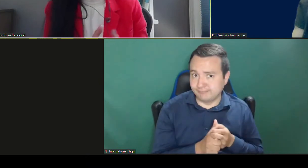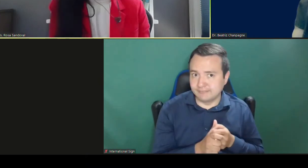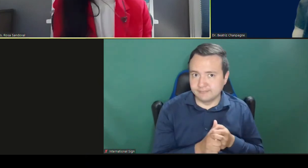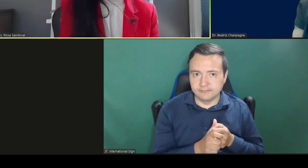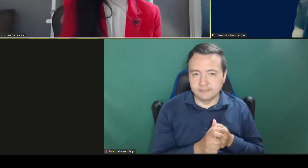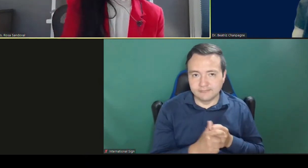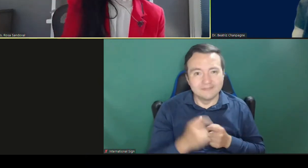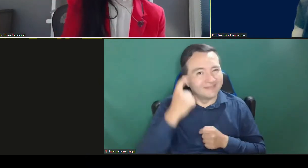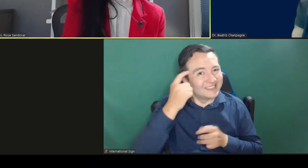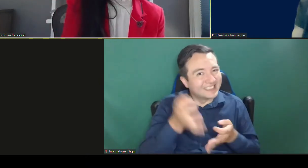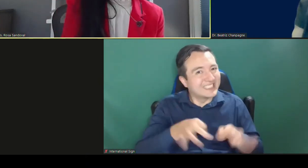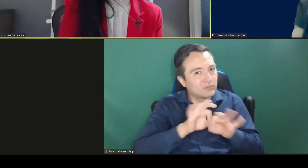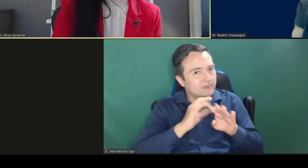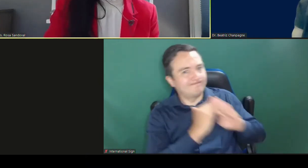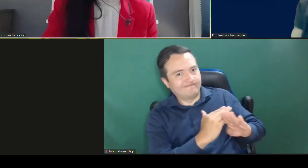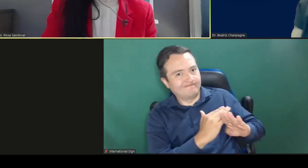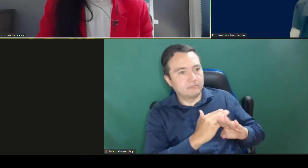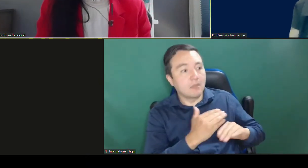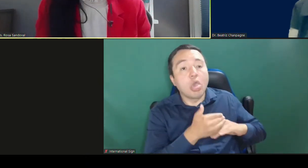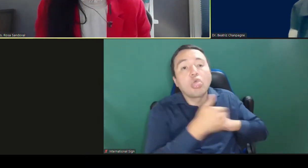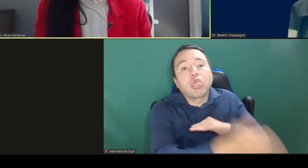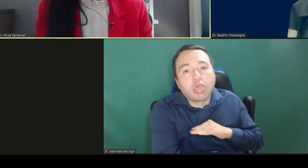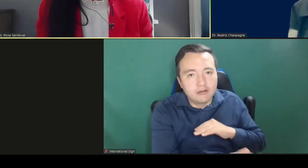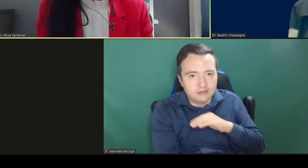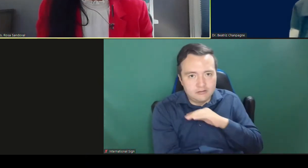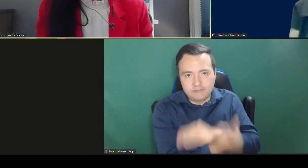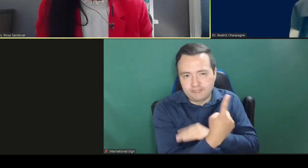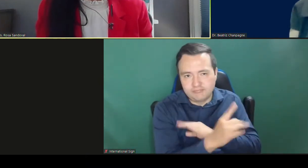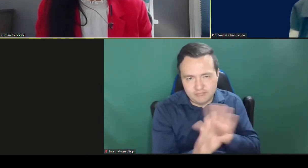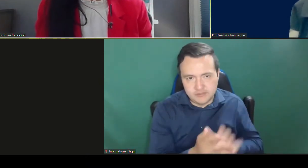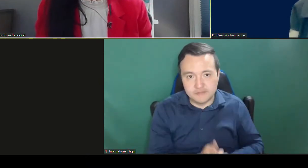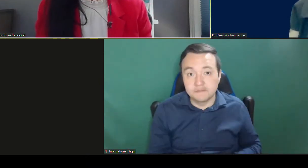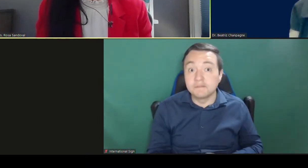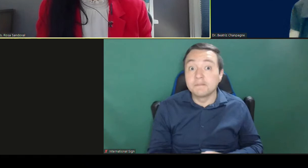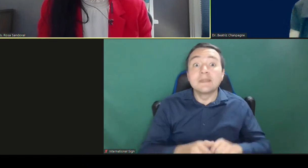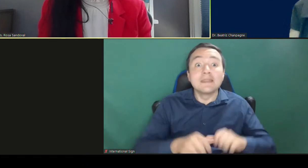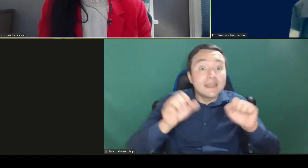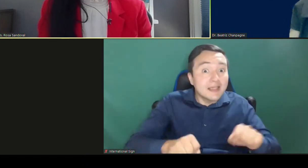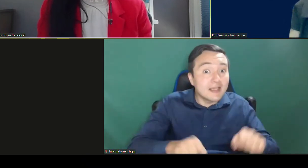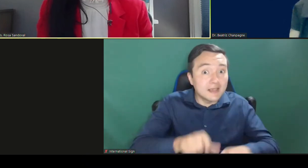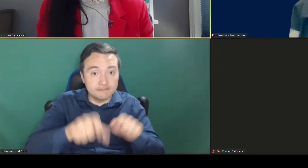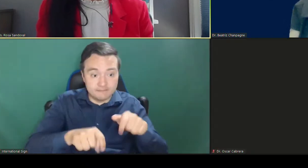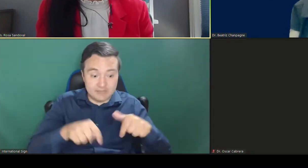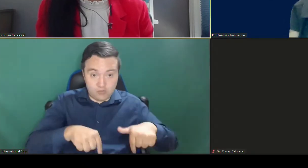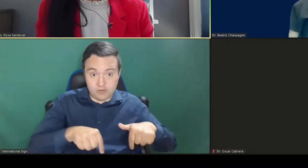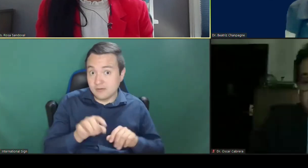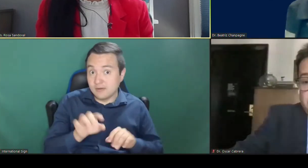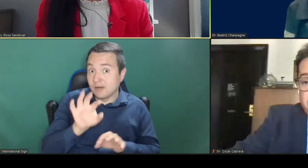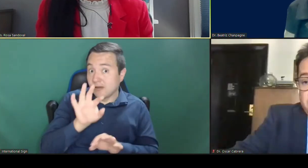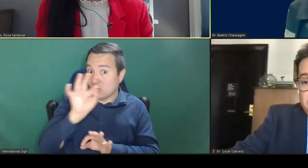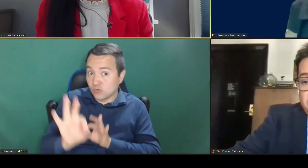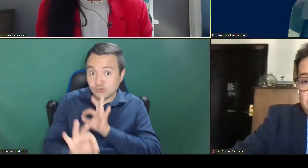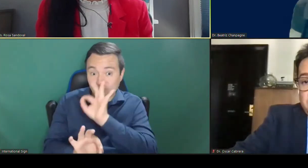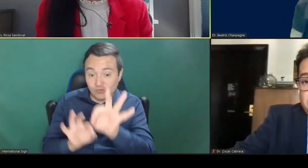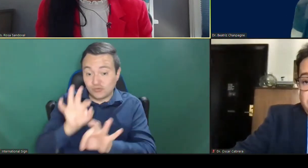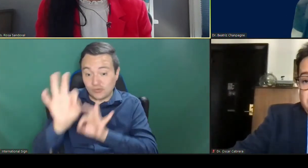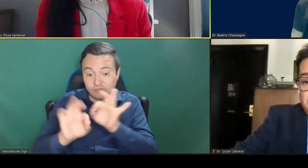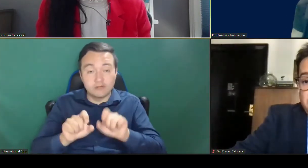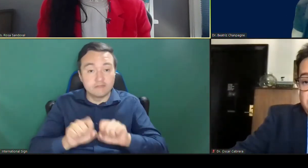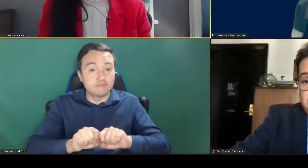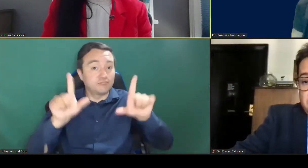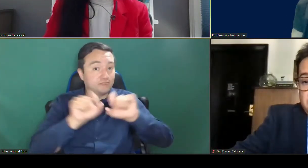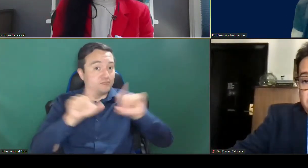as you said, we need to anticipate and not just react. So I now invite the panelists